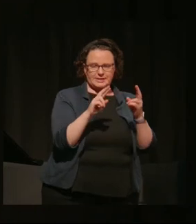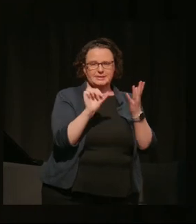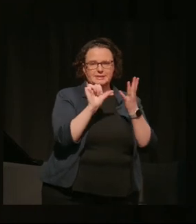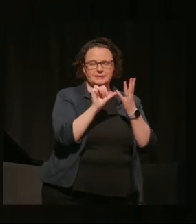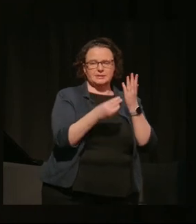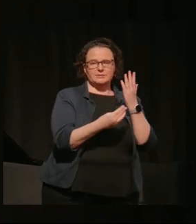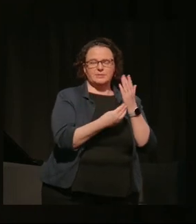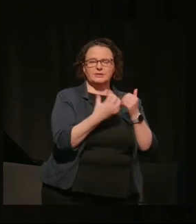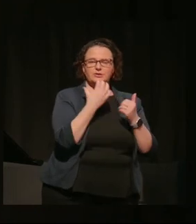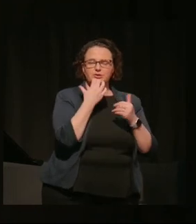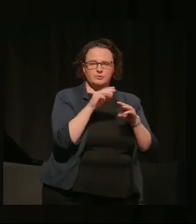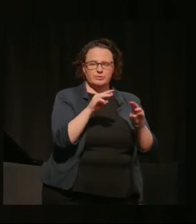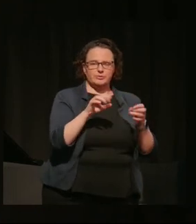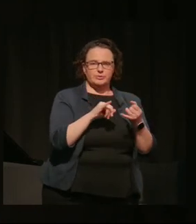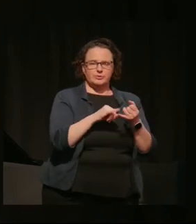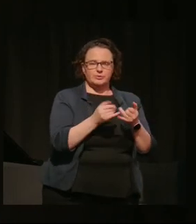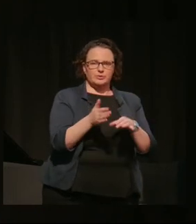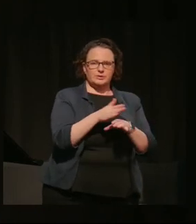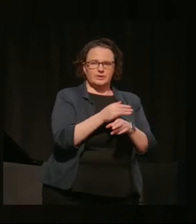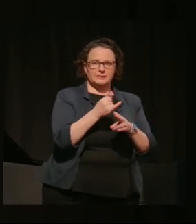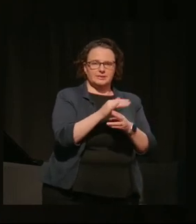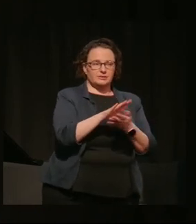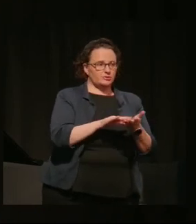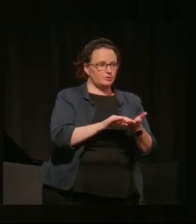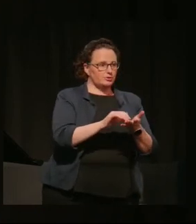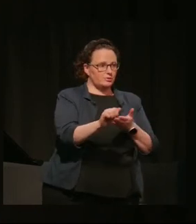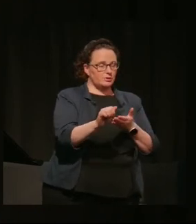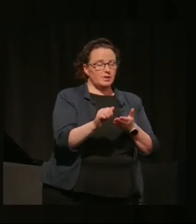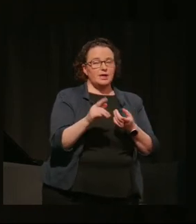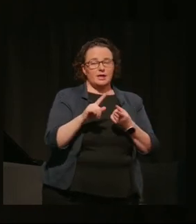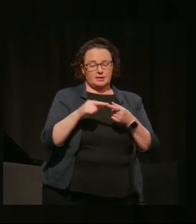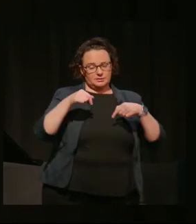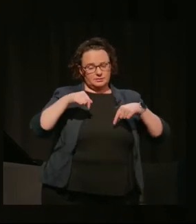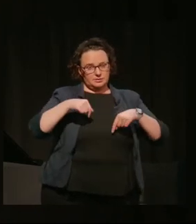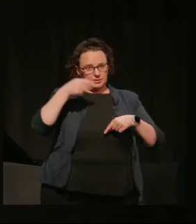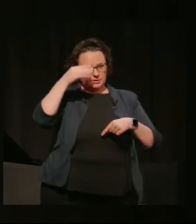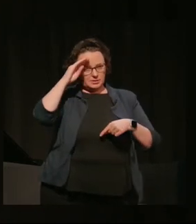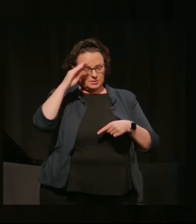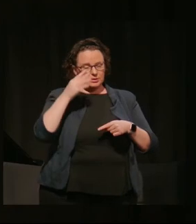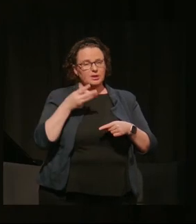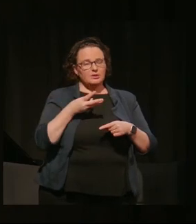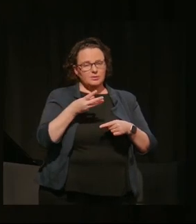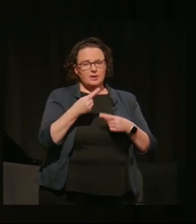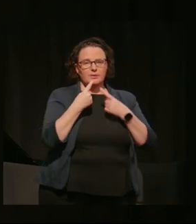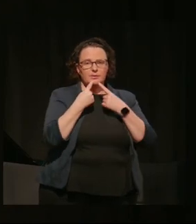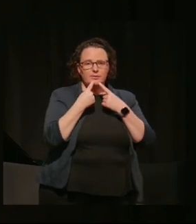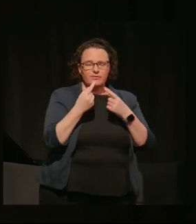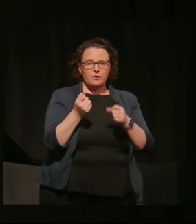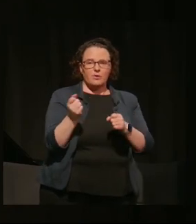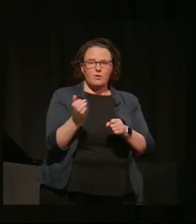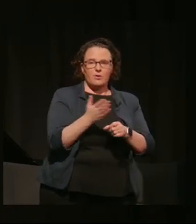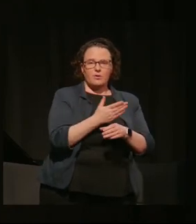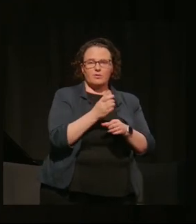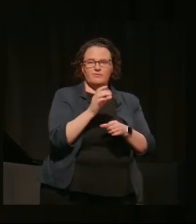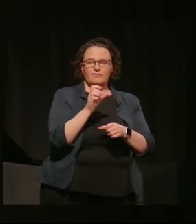the Shoah. In Ireland, we also light candles in memory of all of the victims of the